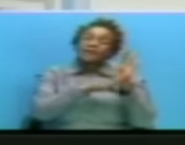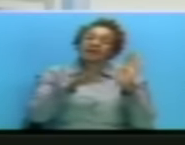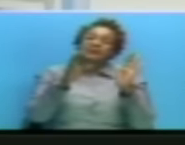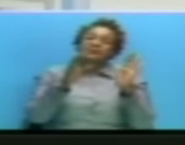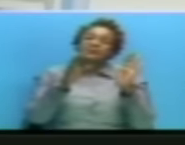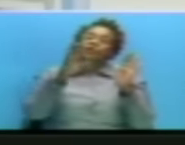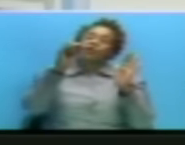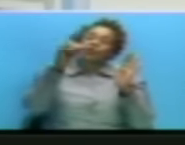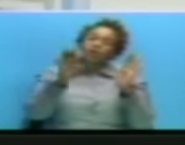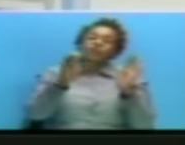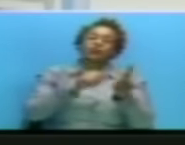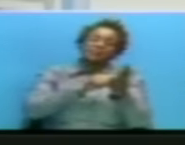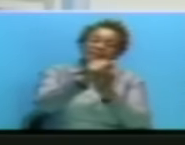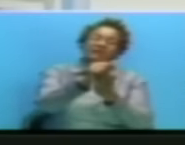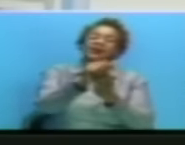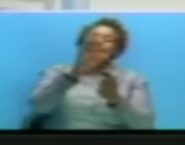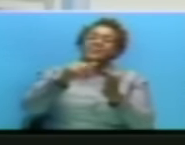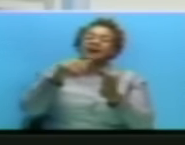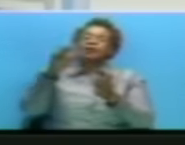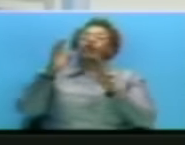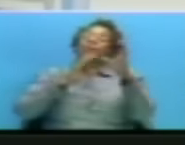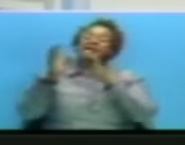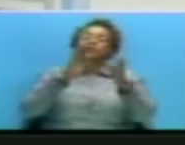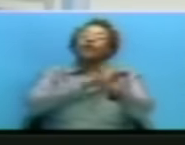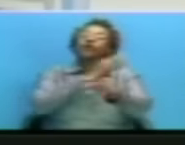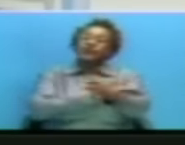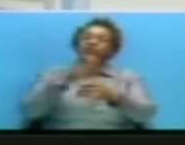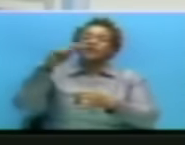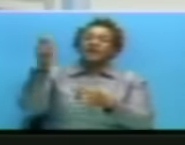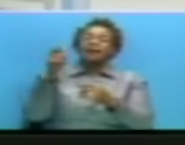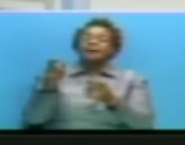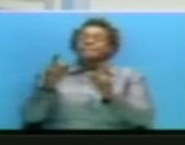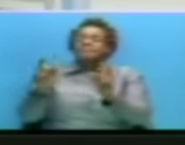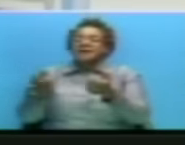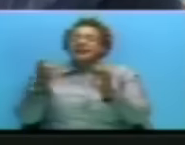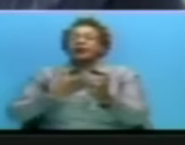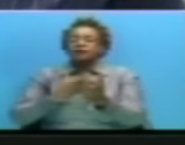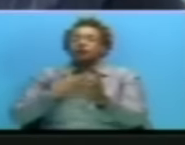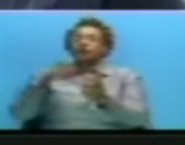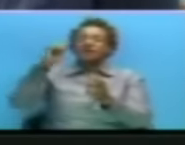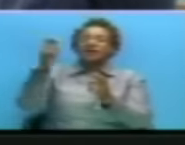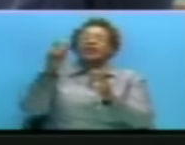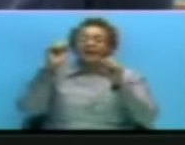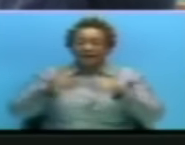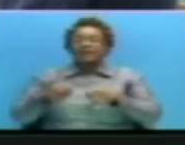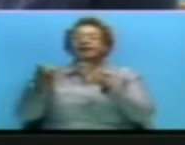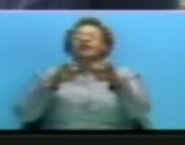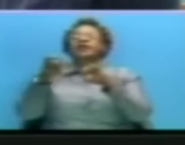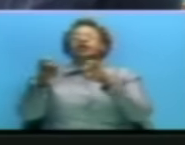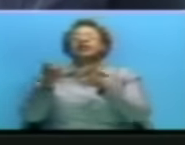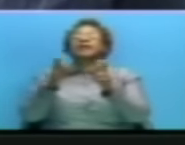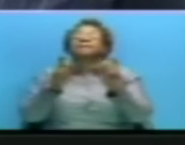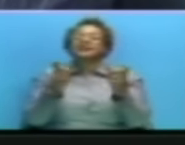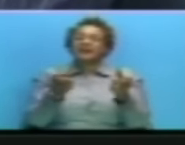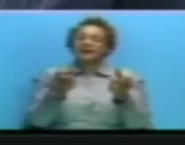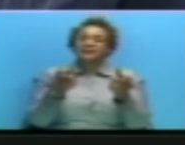the programming code was published by the Communications Authority of Kenya. Let me finish. I'm saying the Media Council of Kenya is the only body to regulate. Could I finish? The media. Could I